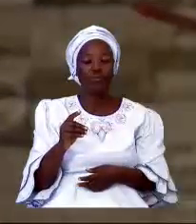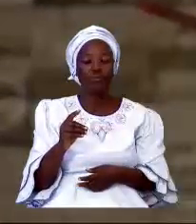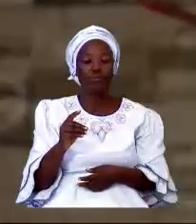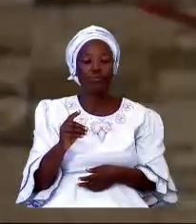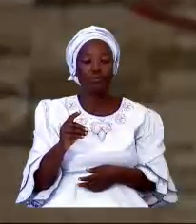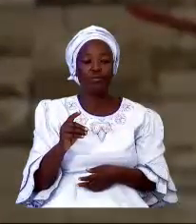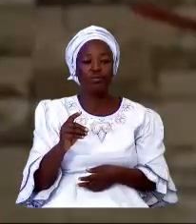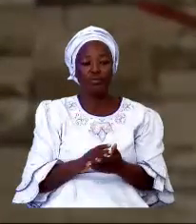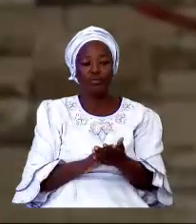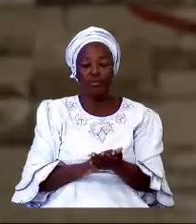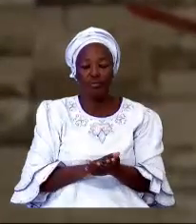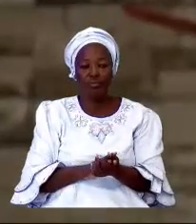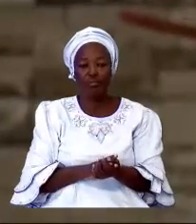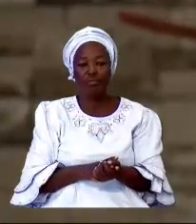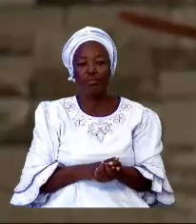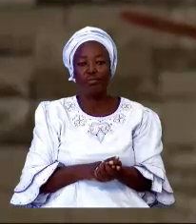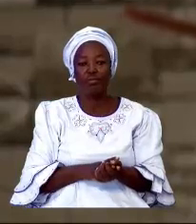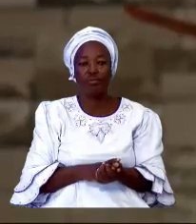restored.